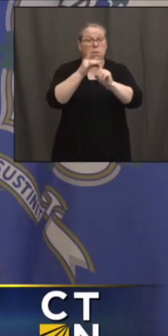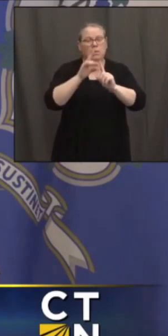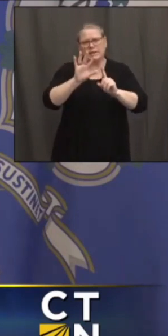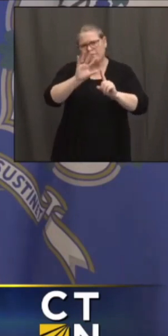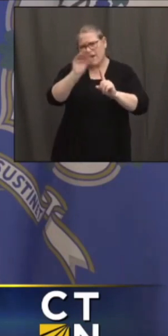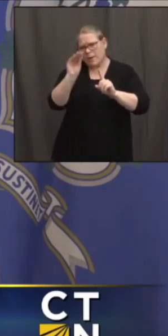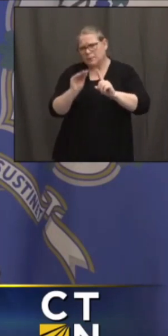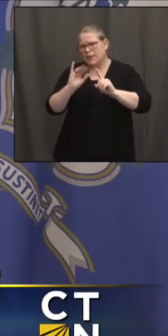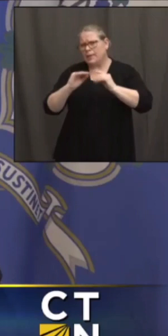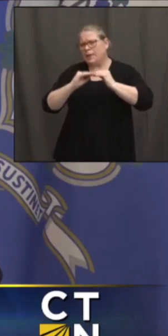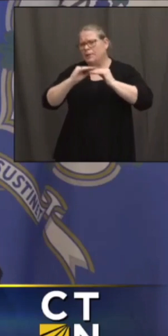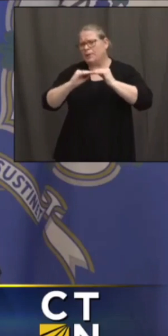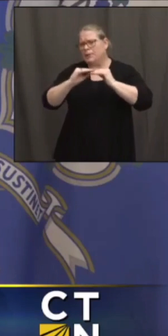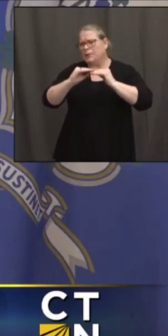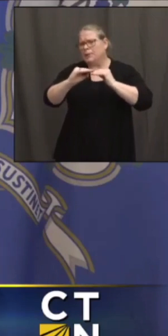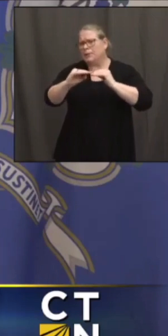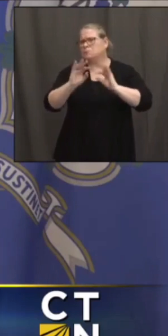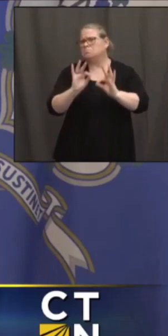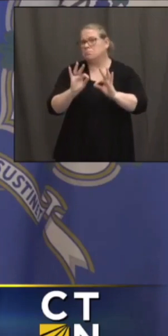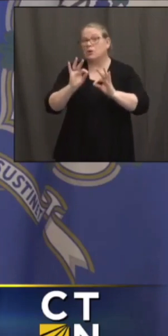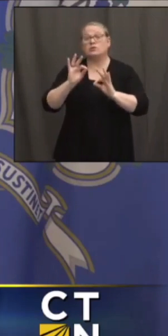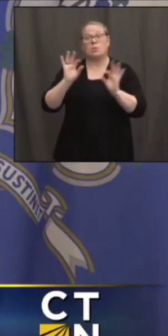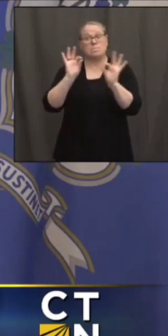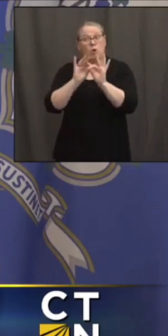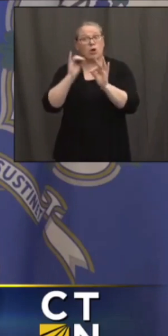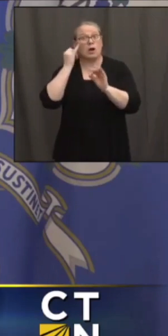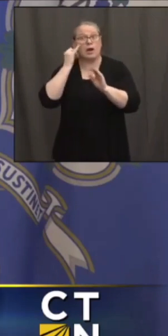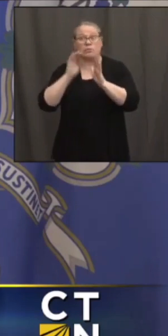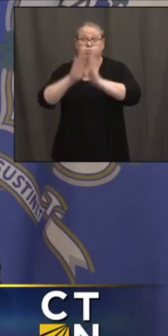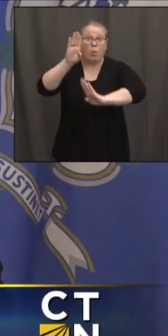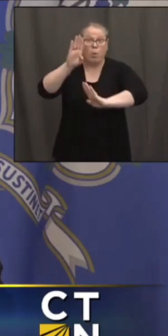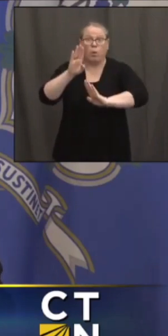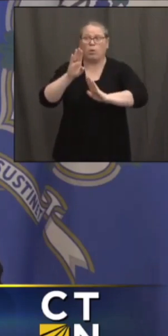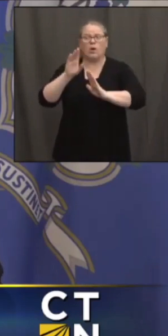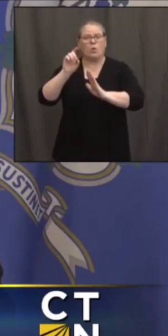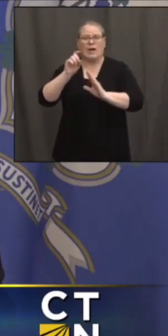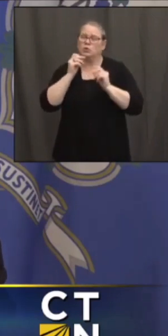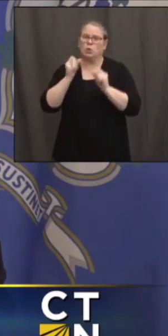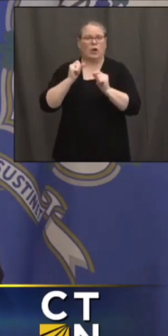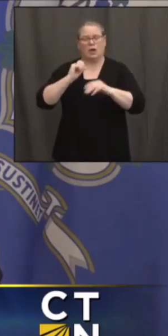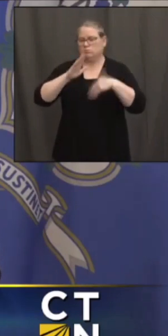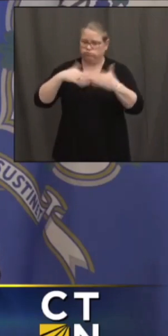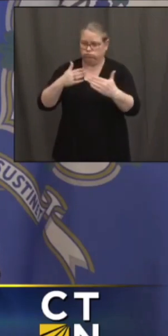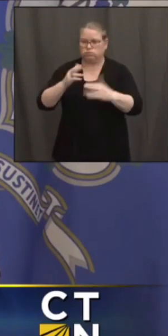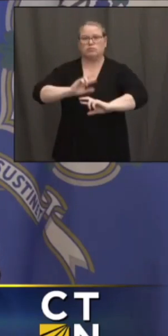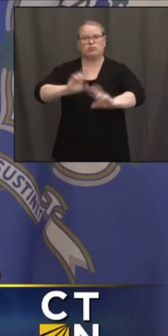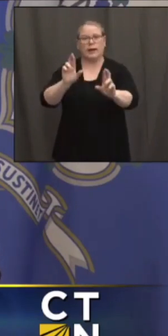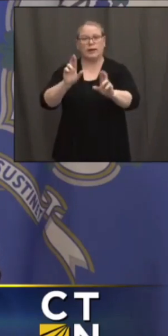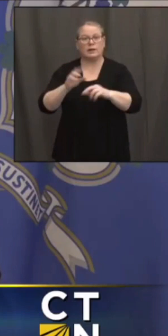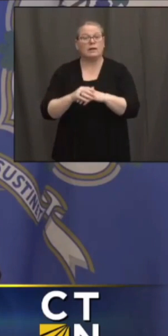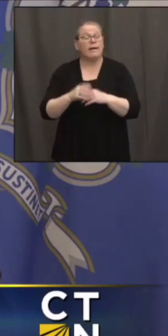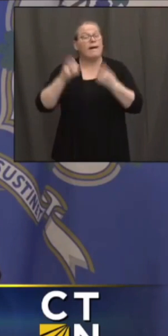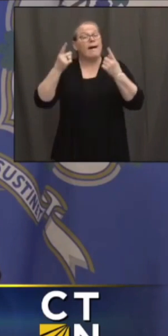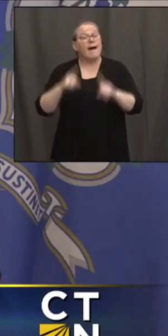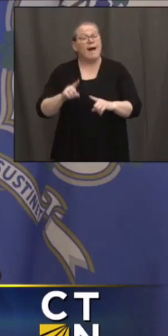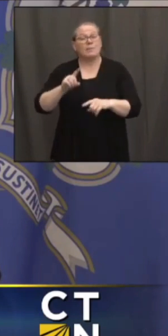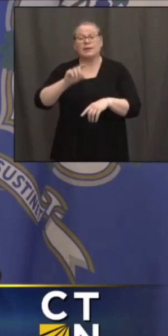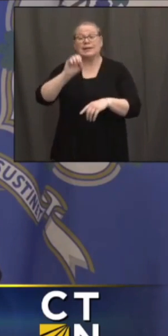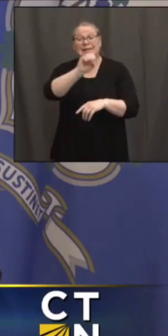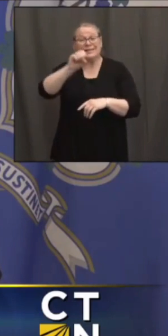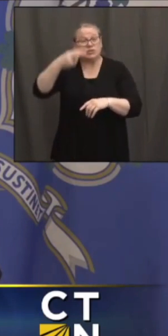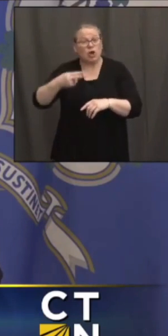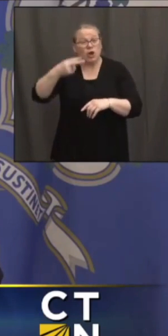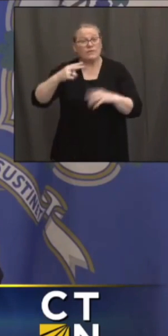to operate with a relative quickness. Look, we just opened up the Rensselaer Field in terms of a drive-through for